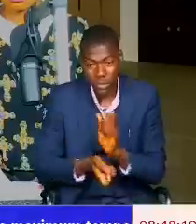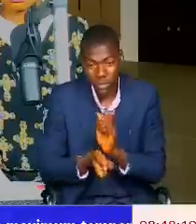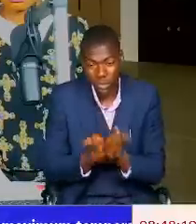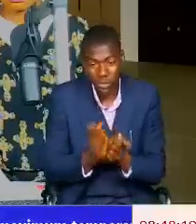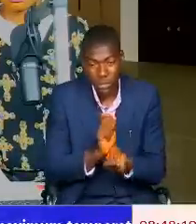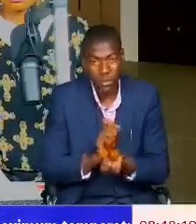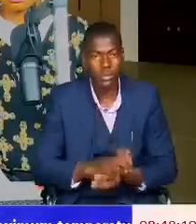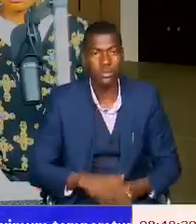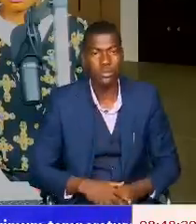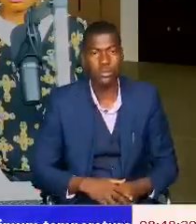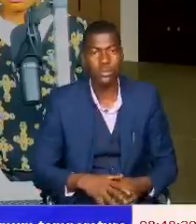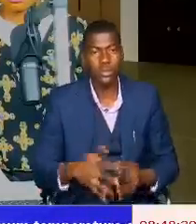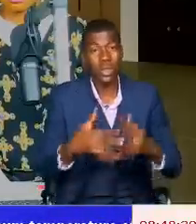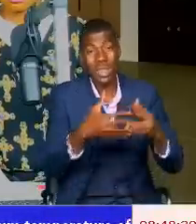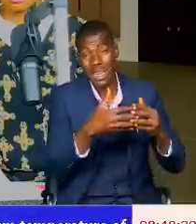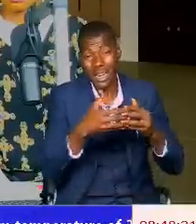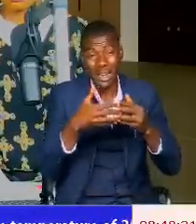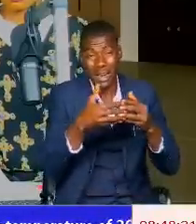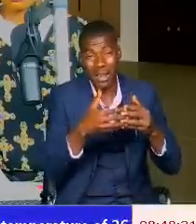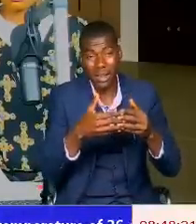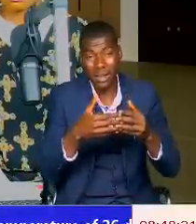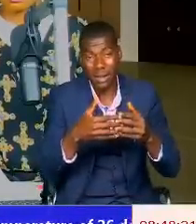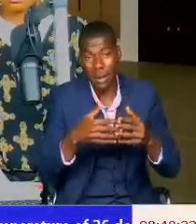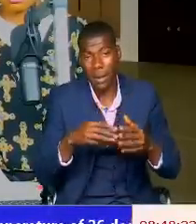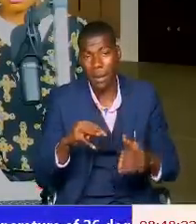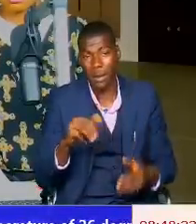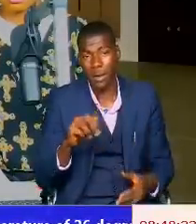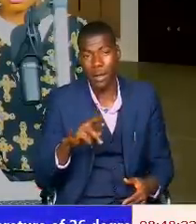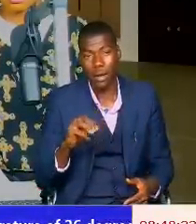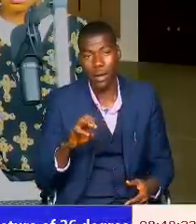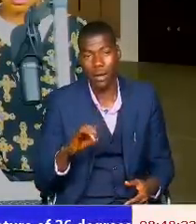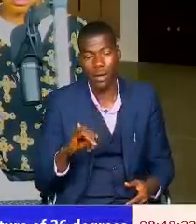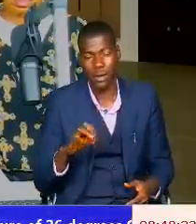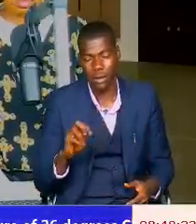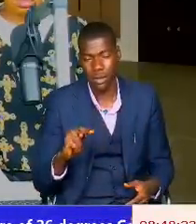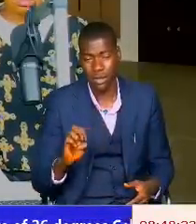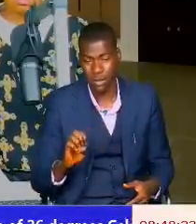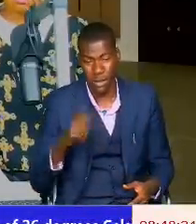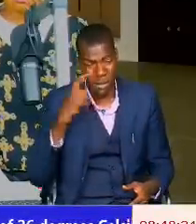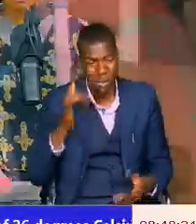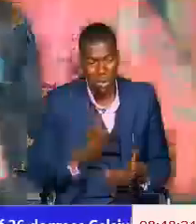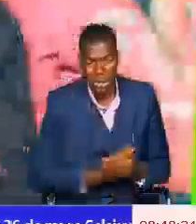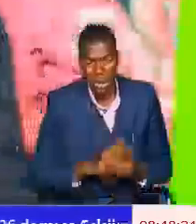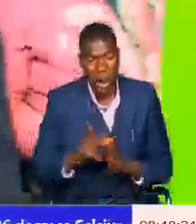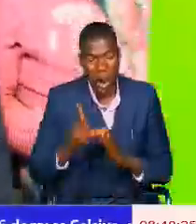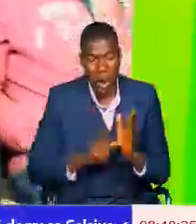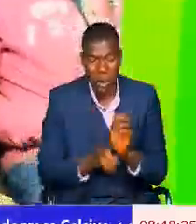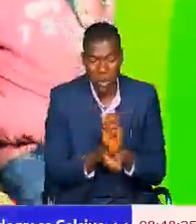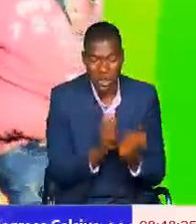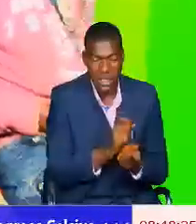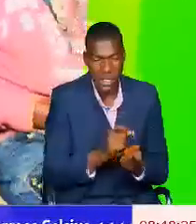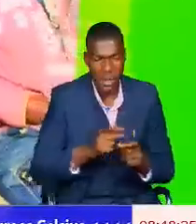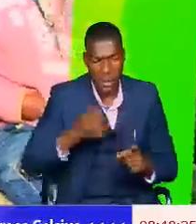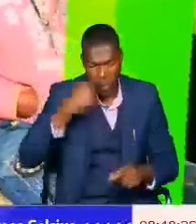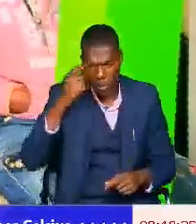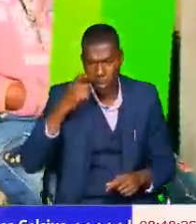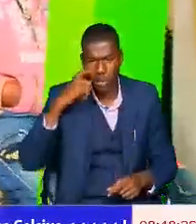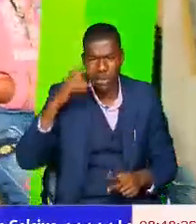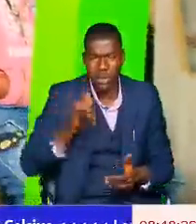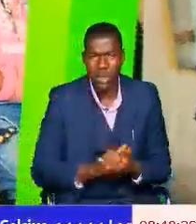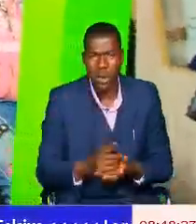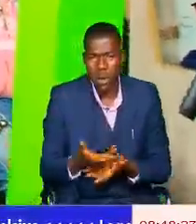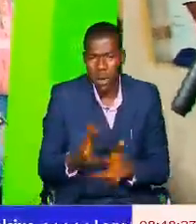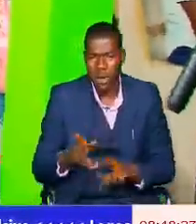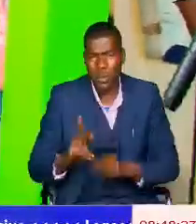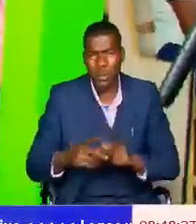American, U.S. Marine, they amend their law by force because when they discover, say, these boys and girls,